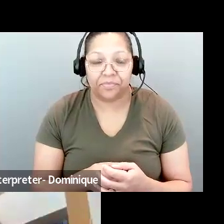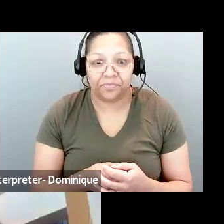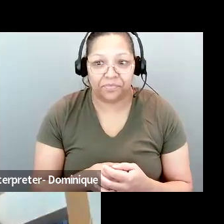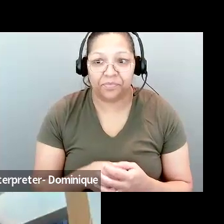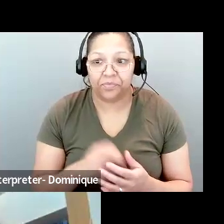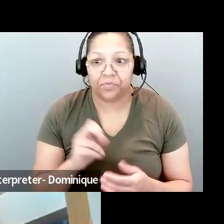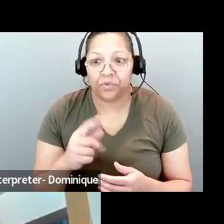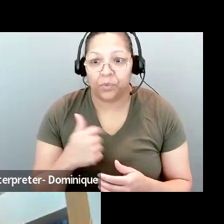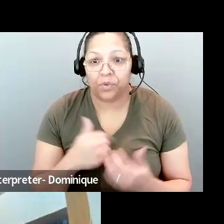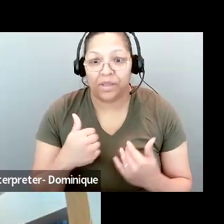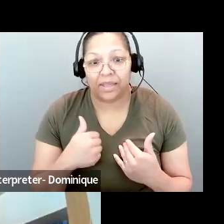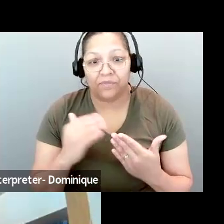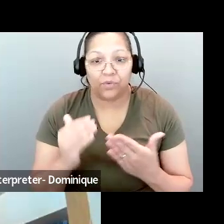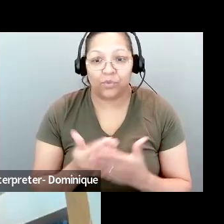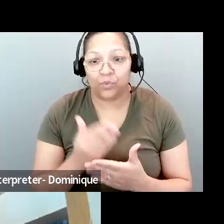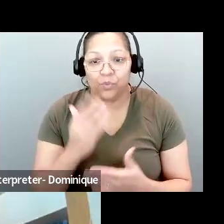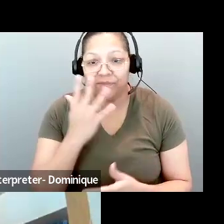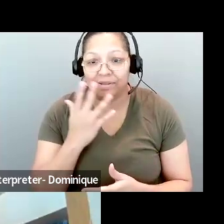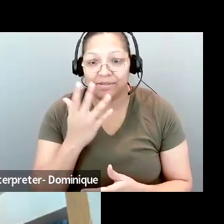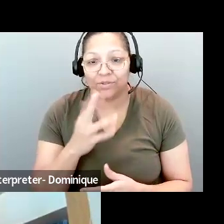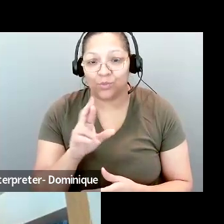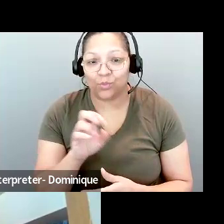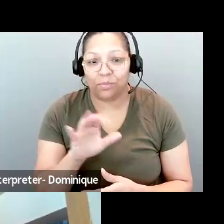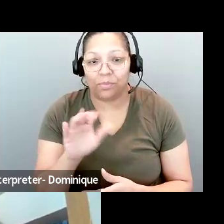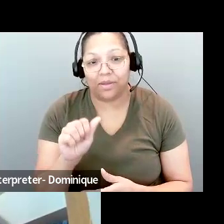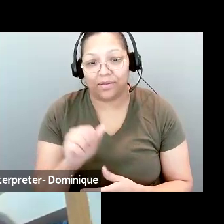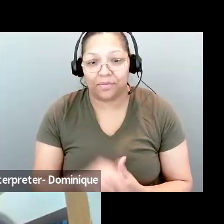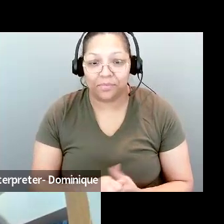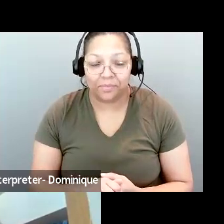We have some fresh faces. There's Rebecca.